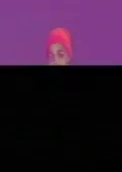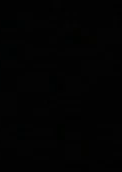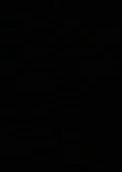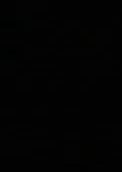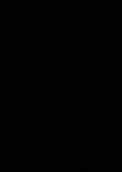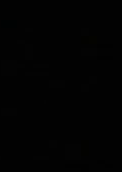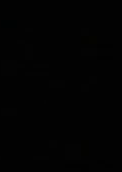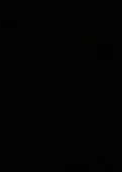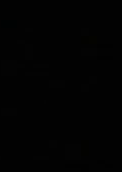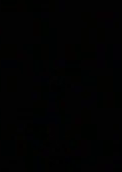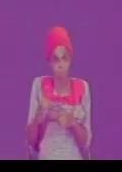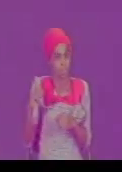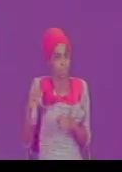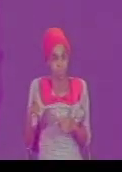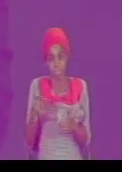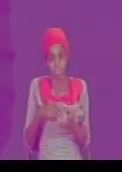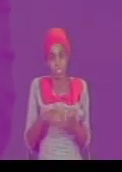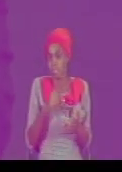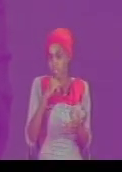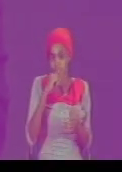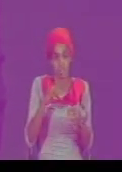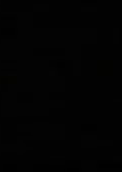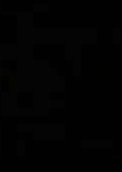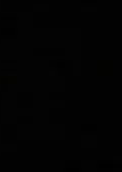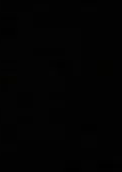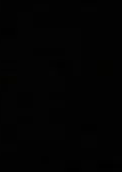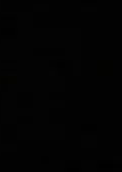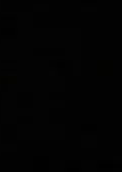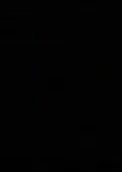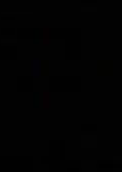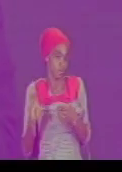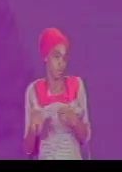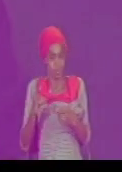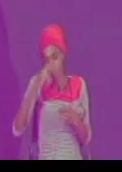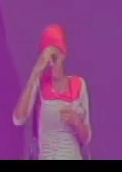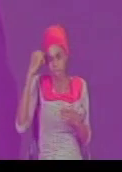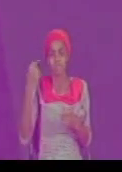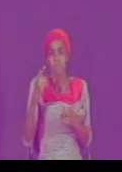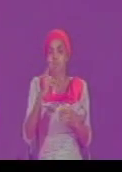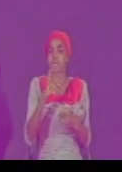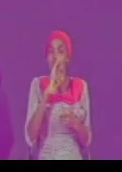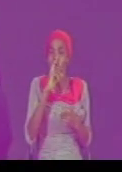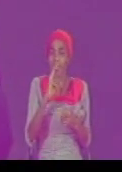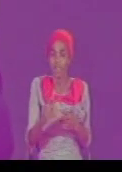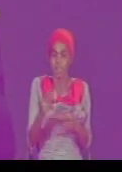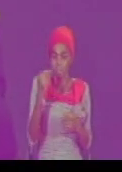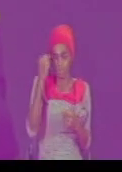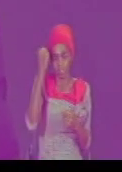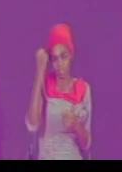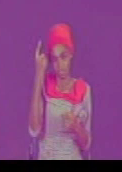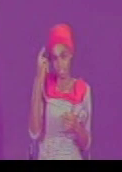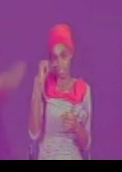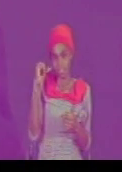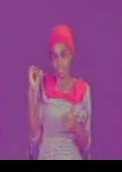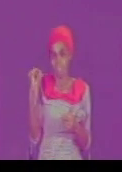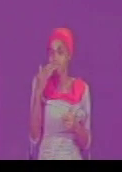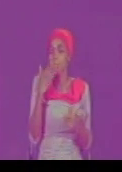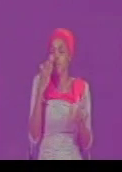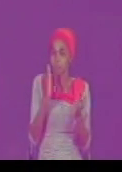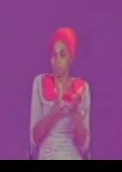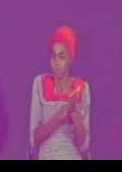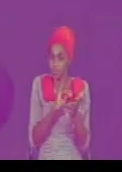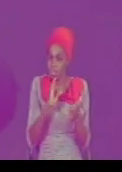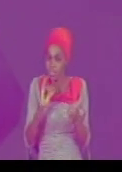not acceptable to God, because you are discerning. Praise ye him, all